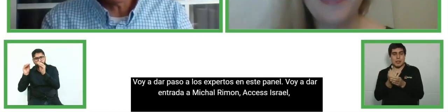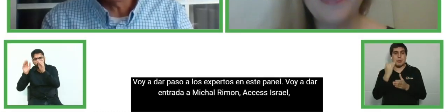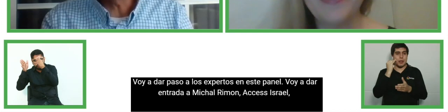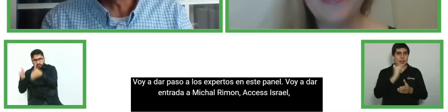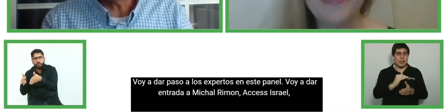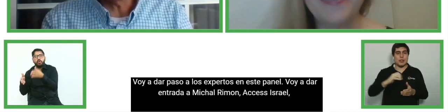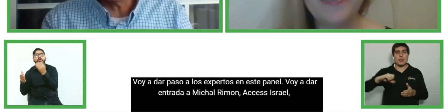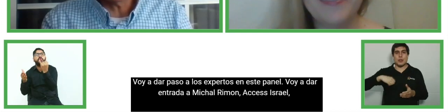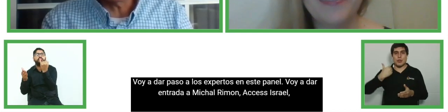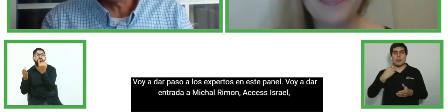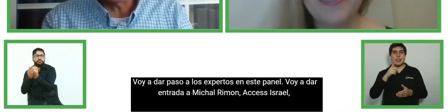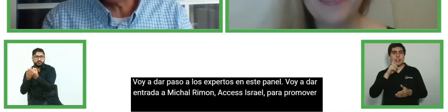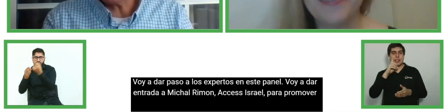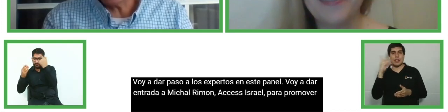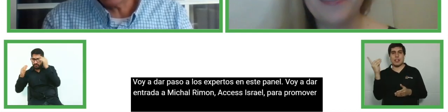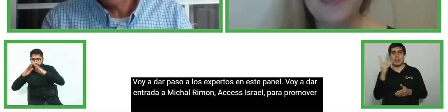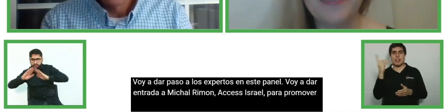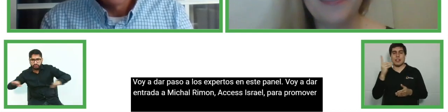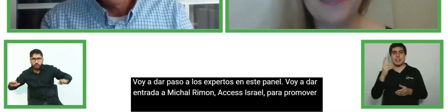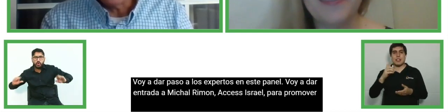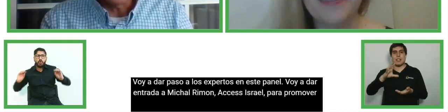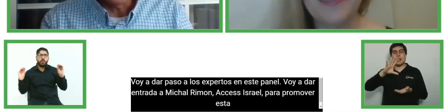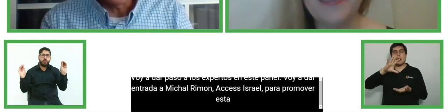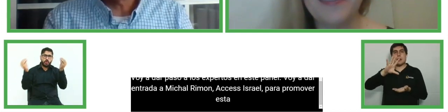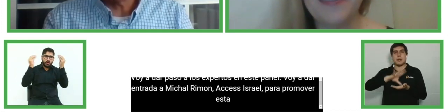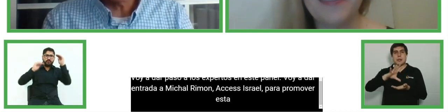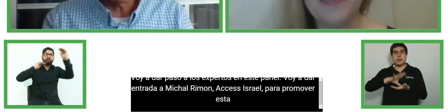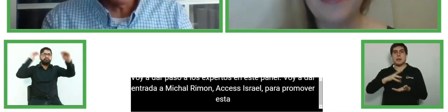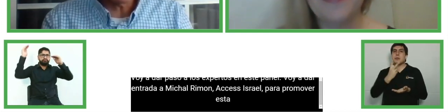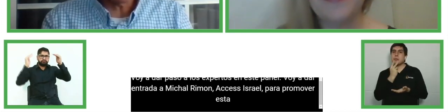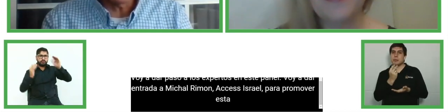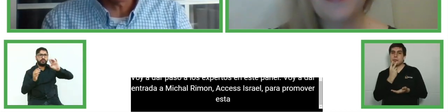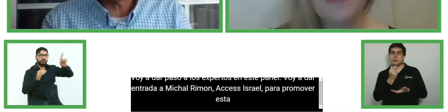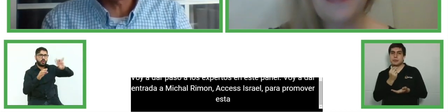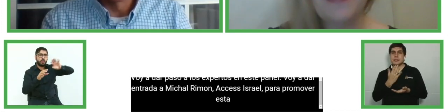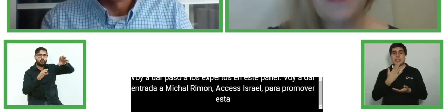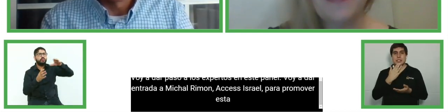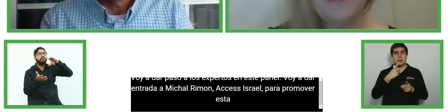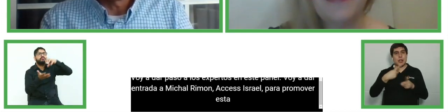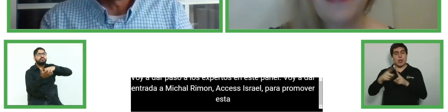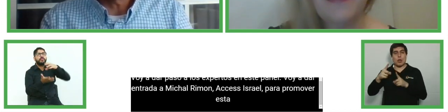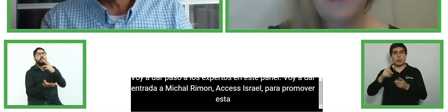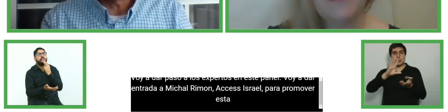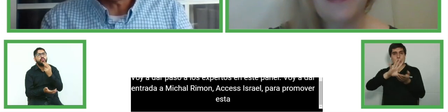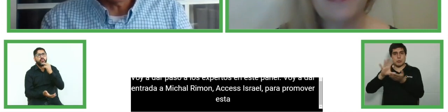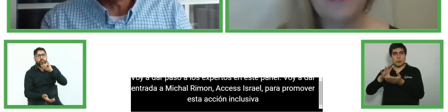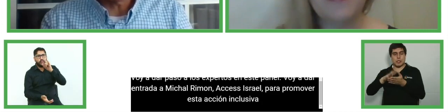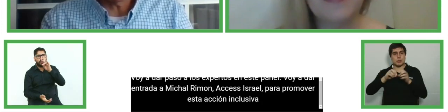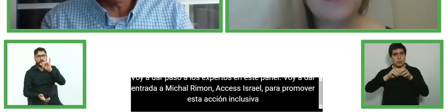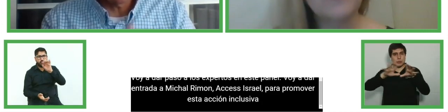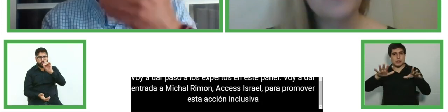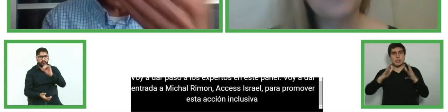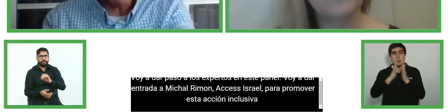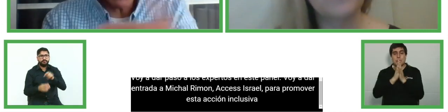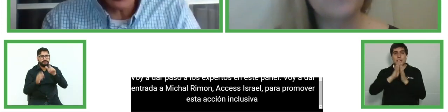in Israel, and taking this to other countries as well. So, Micha, please.